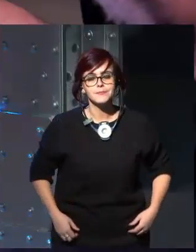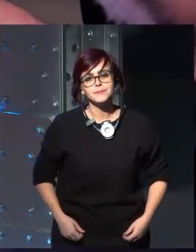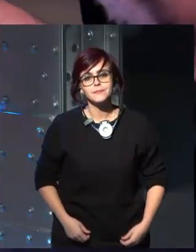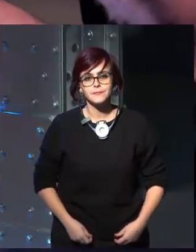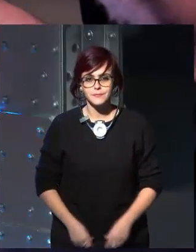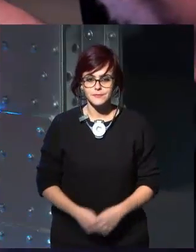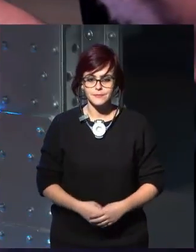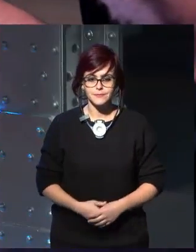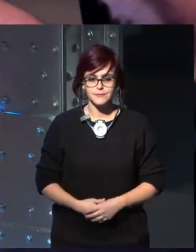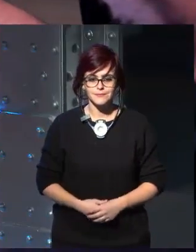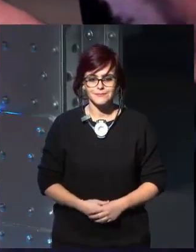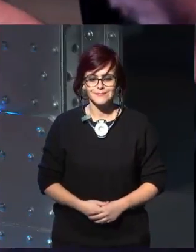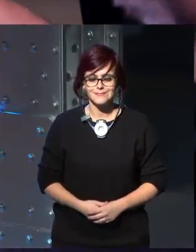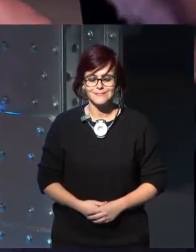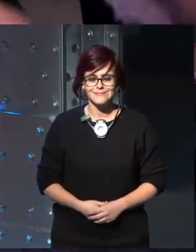that.